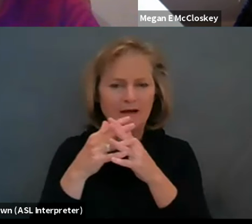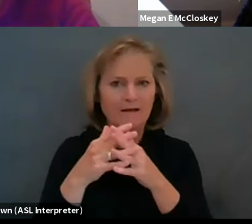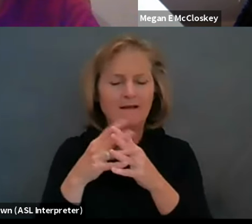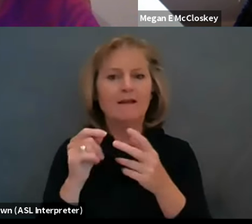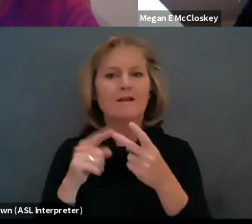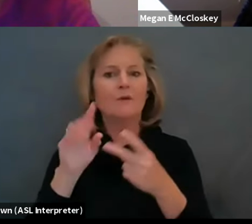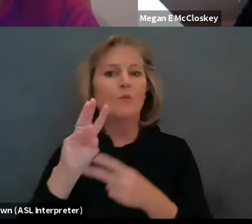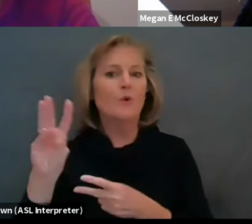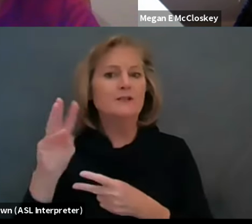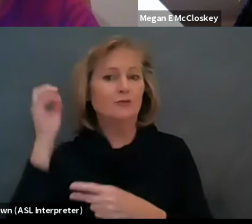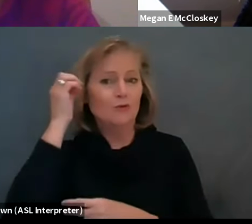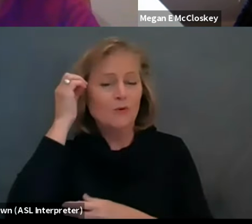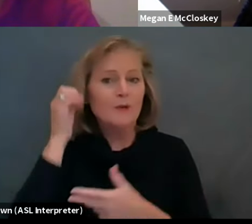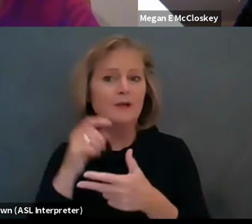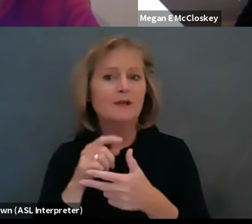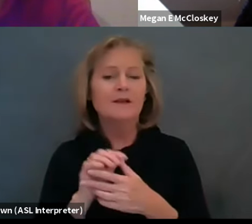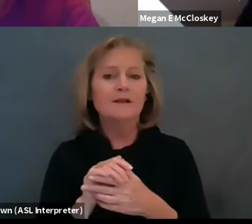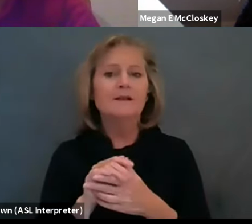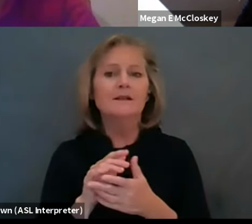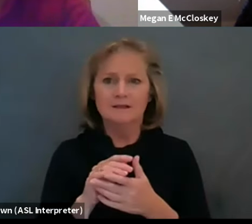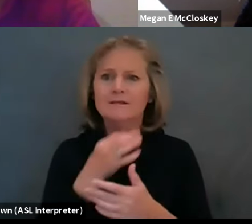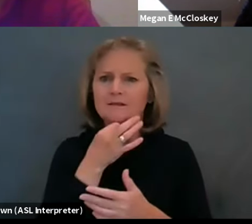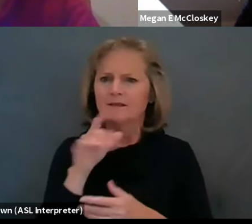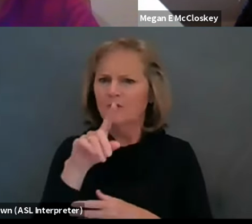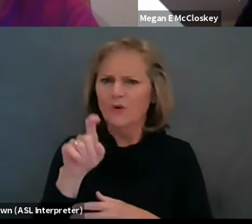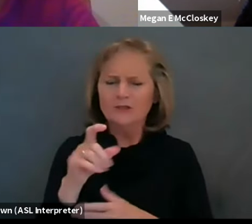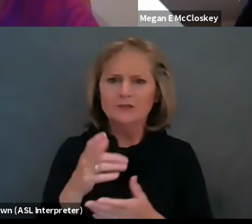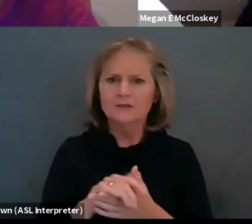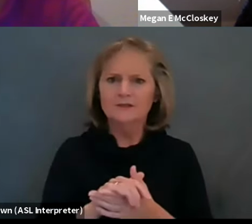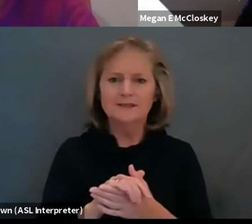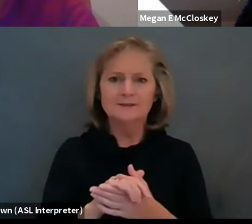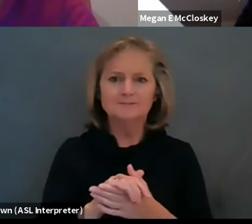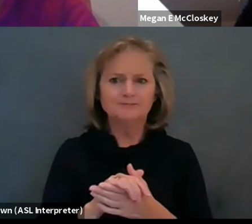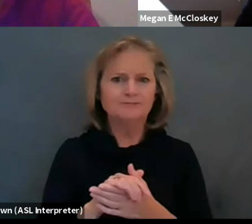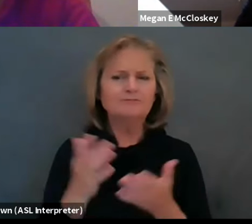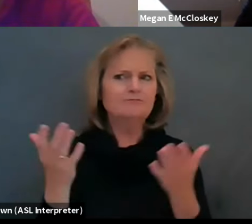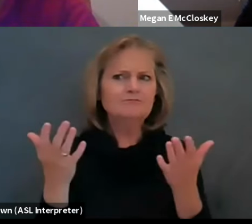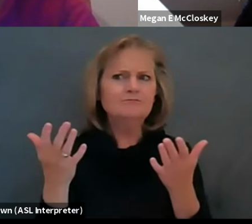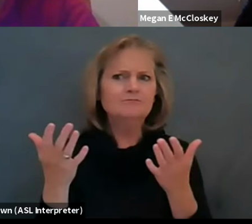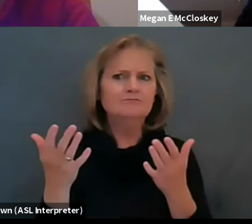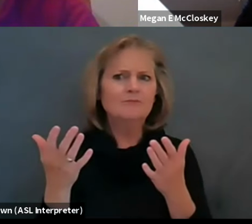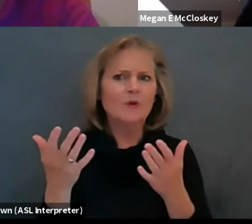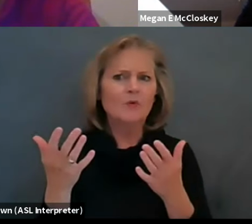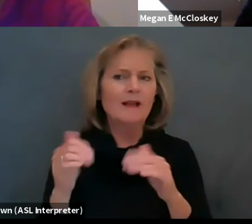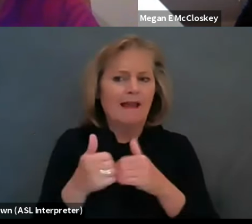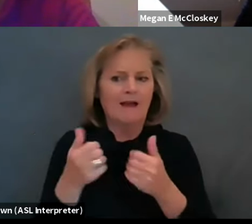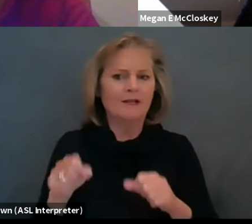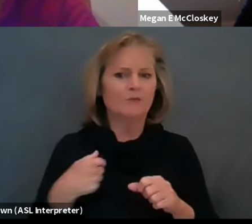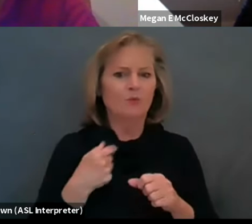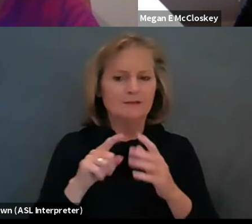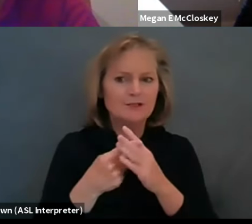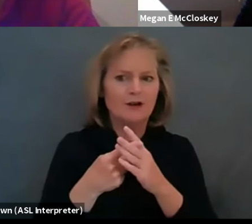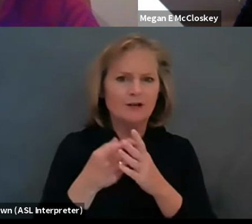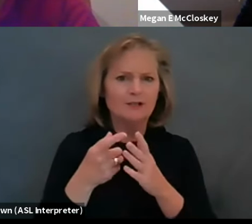from Western Europe. And so, the question is, what would it take, or how can we start